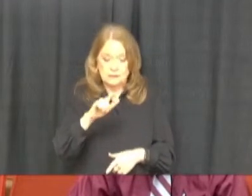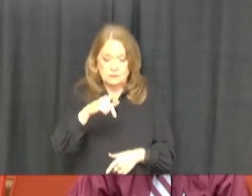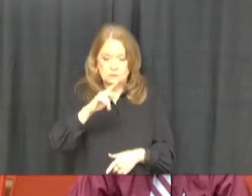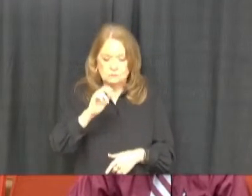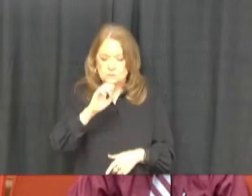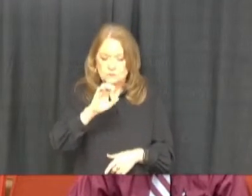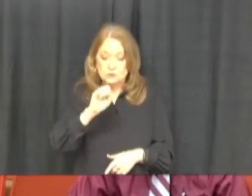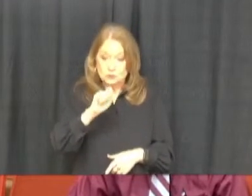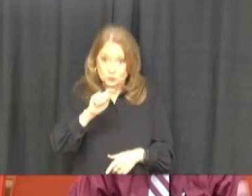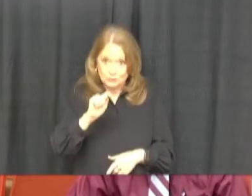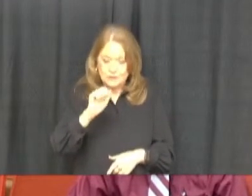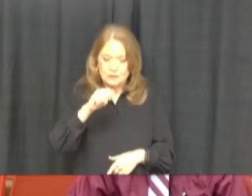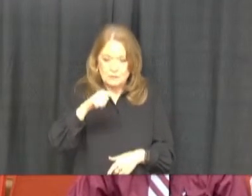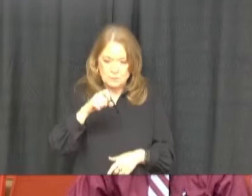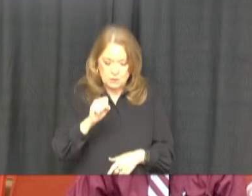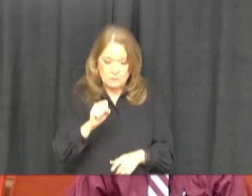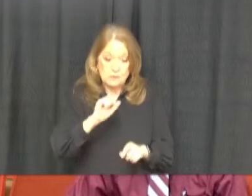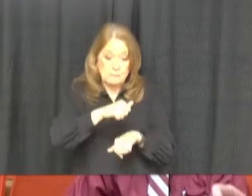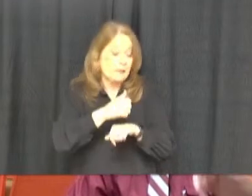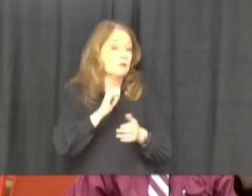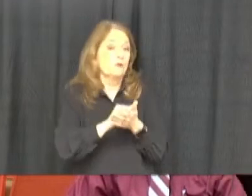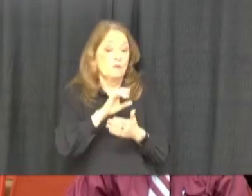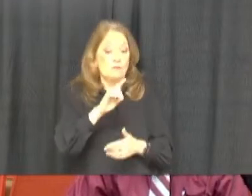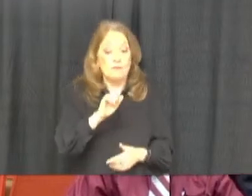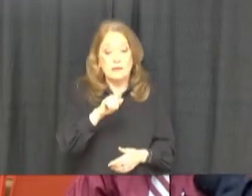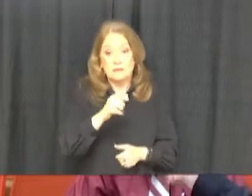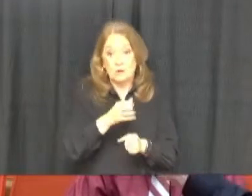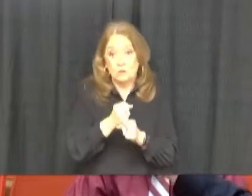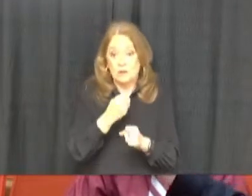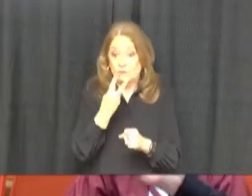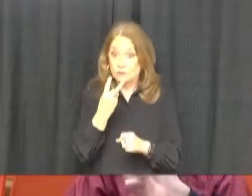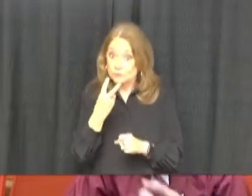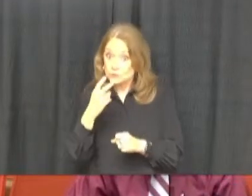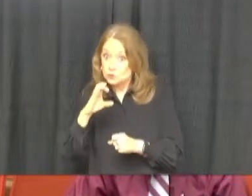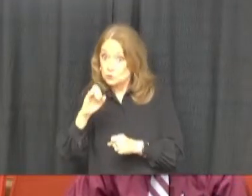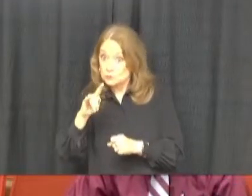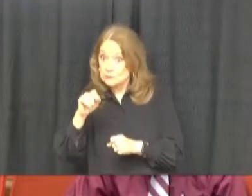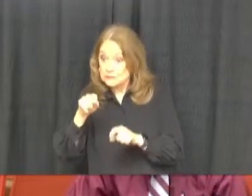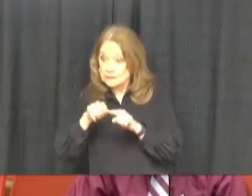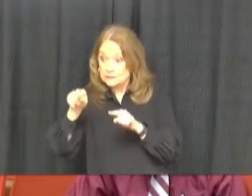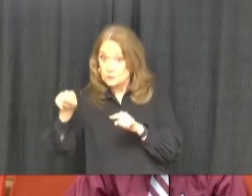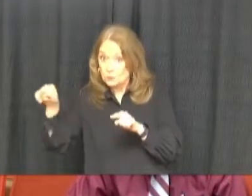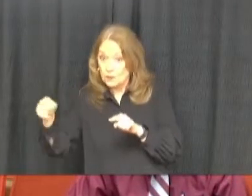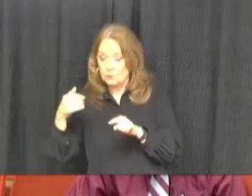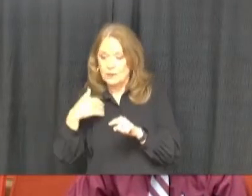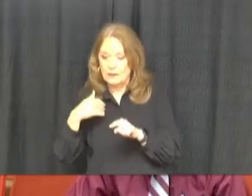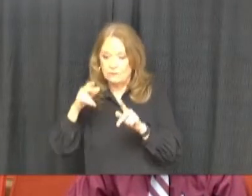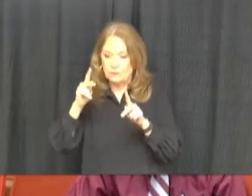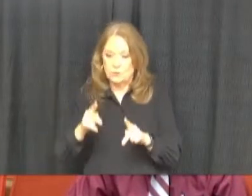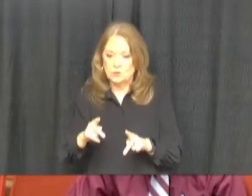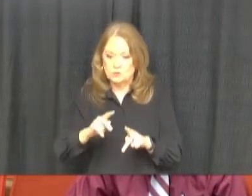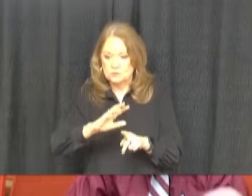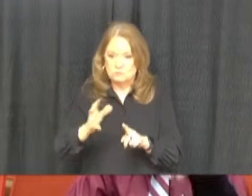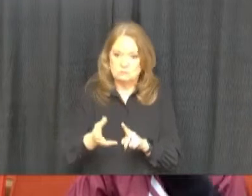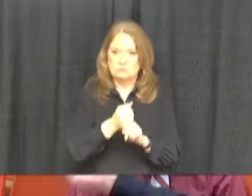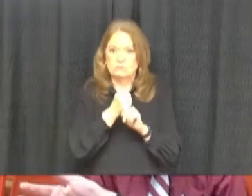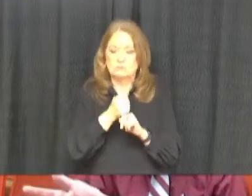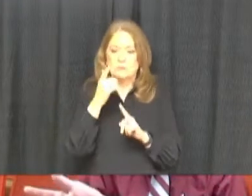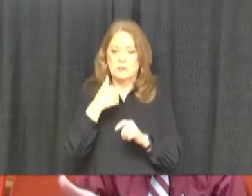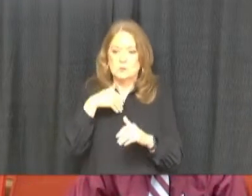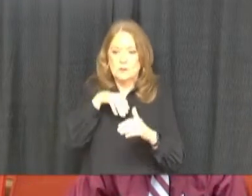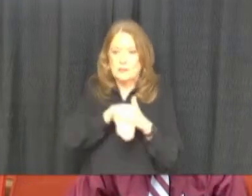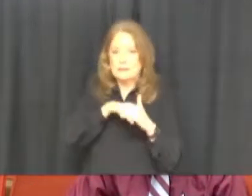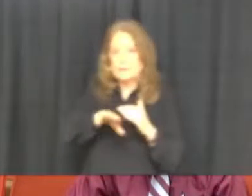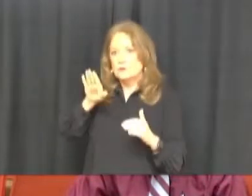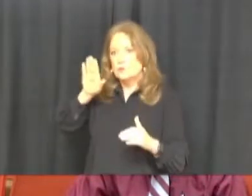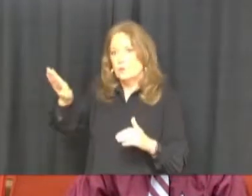on that historical data that we got from 2 cities away from here, we had the individual in custody by having access to their